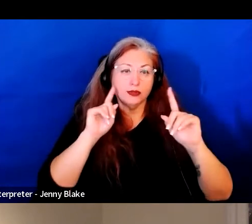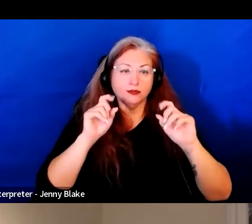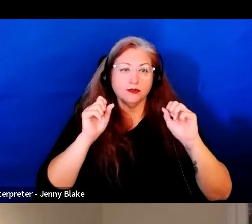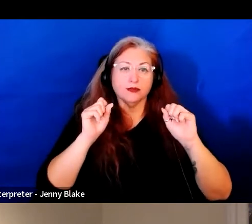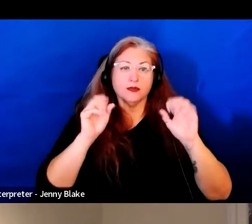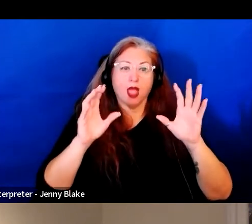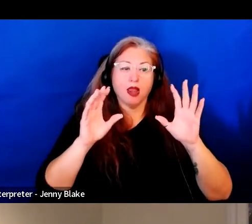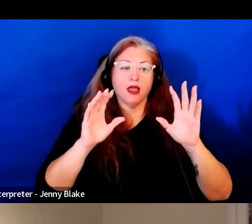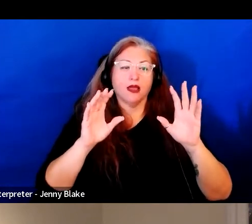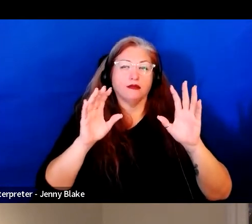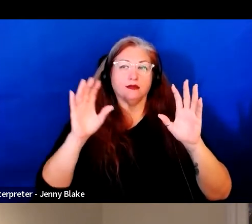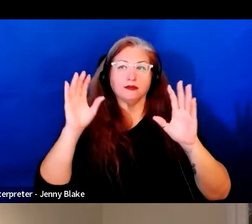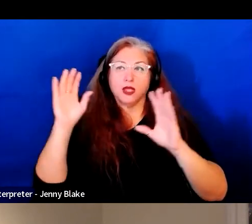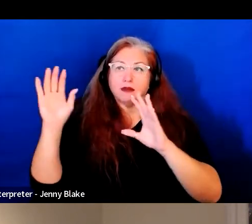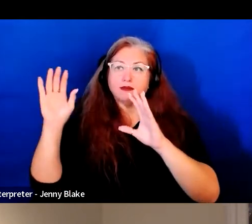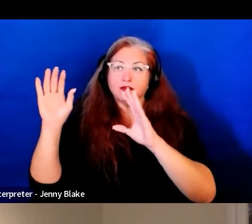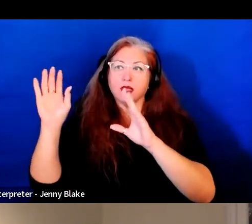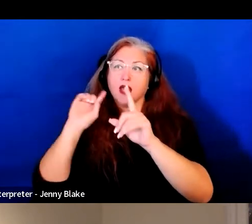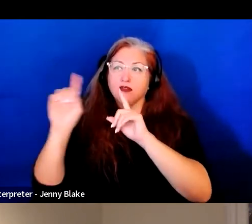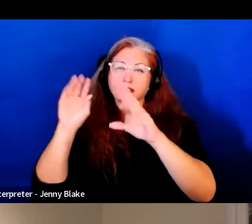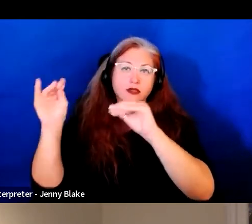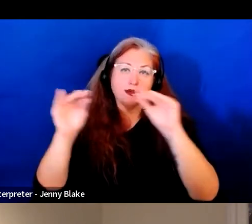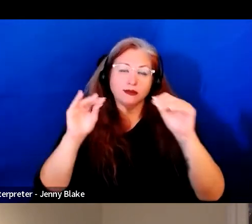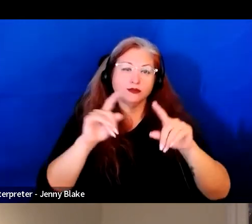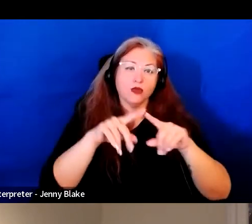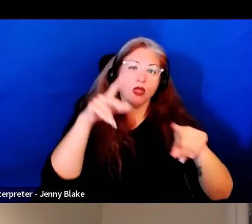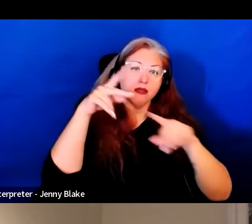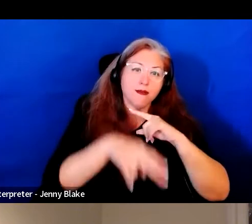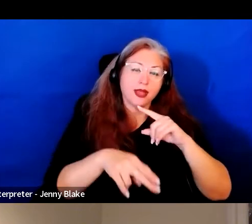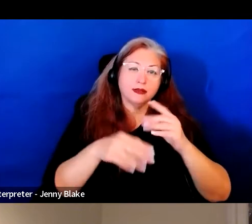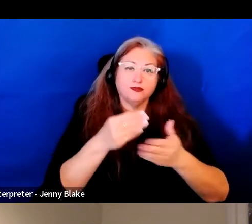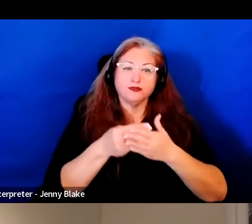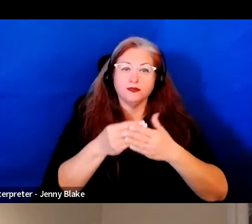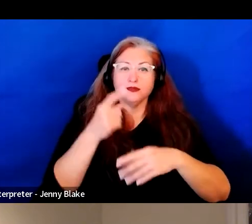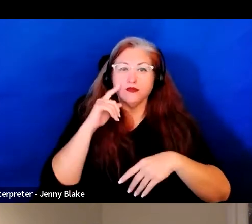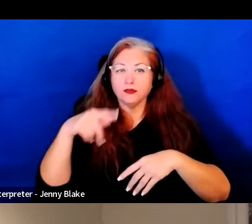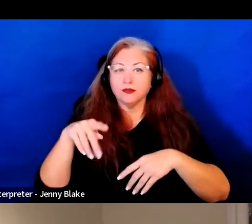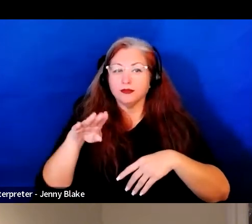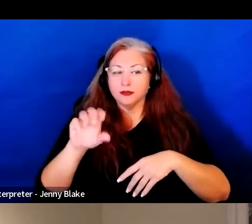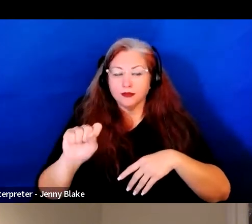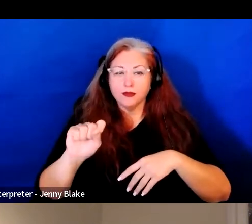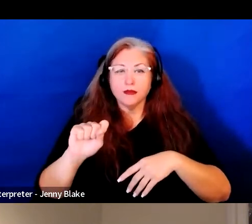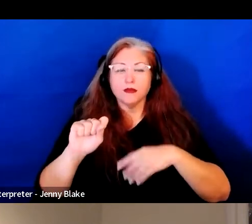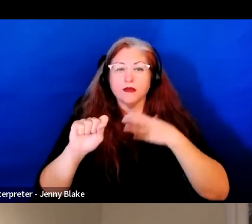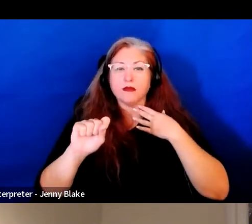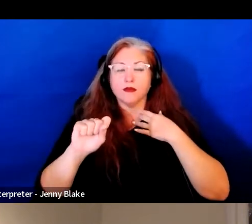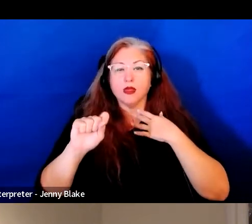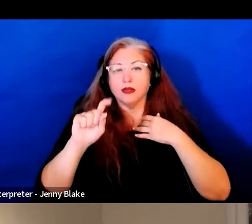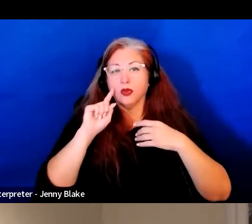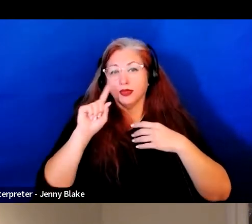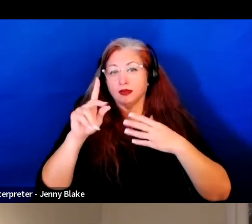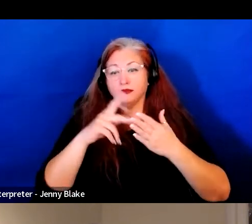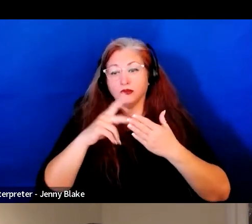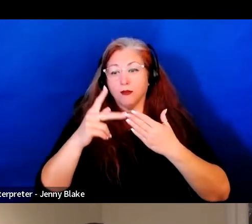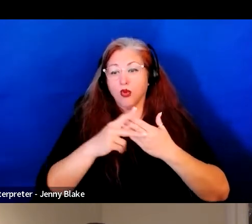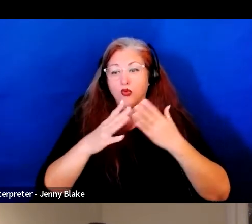vocalizing about cutting back CPB funding for PBS, that I think programmers tend